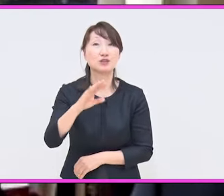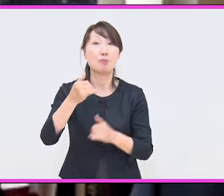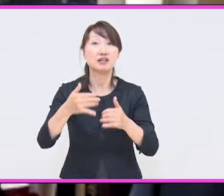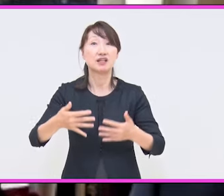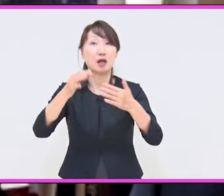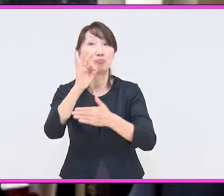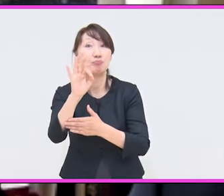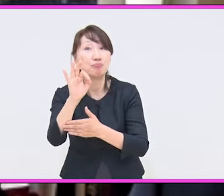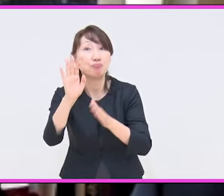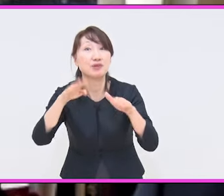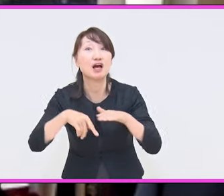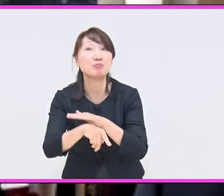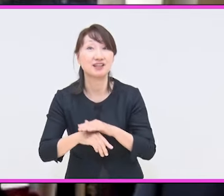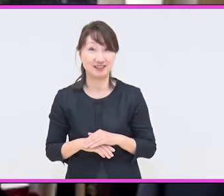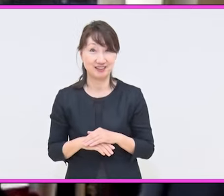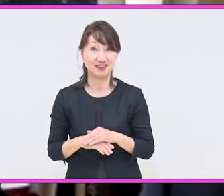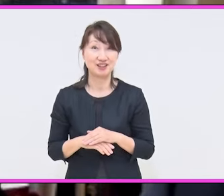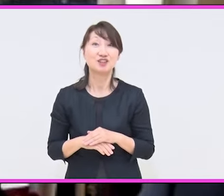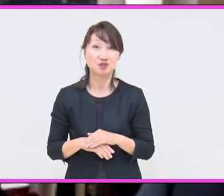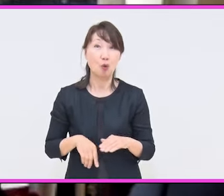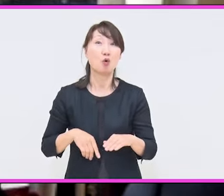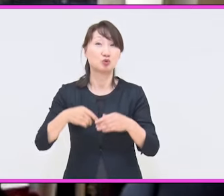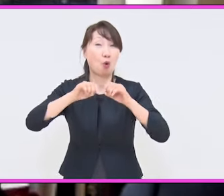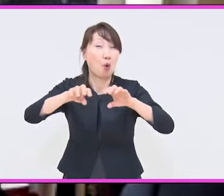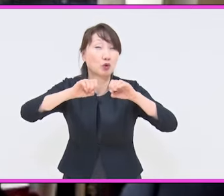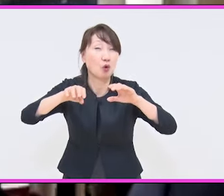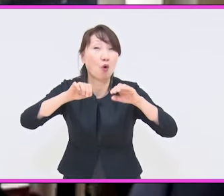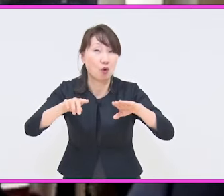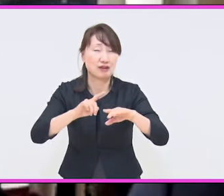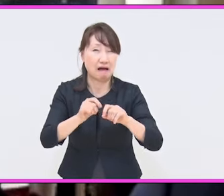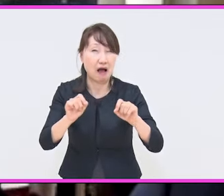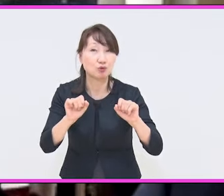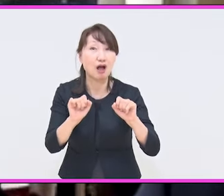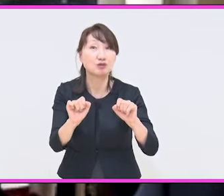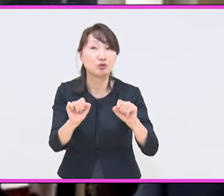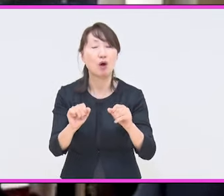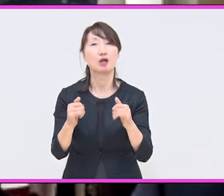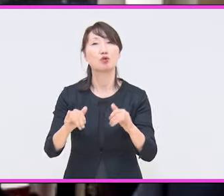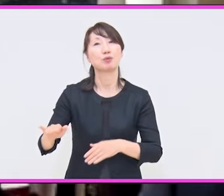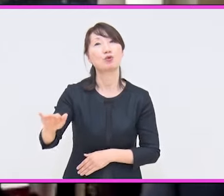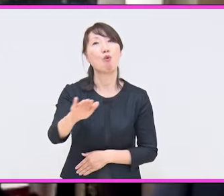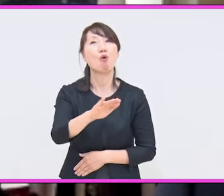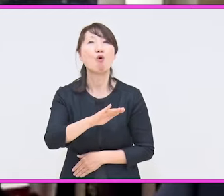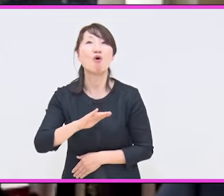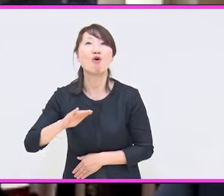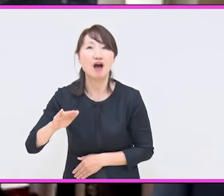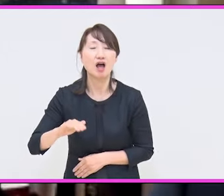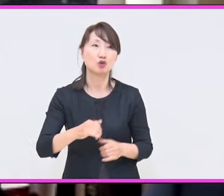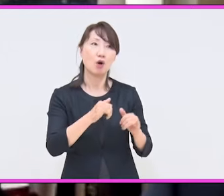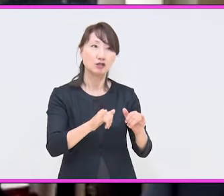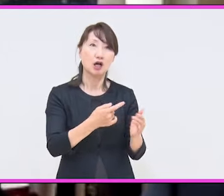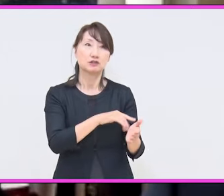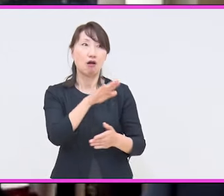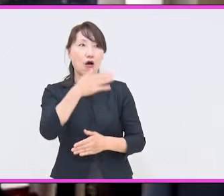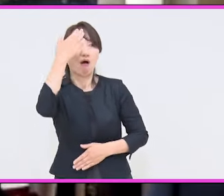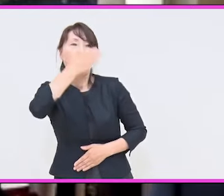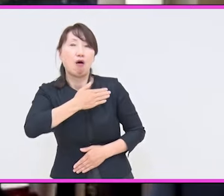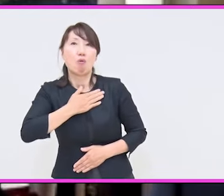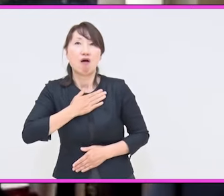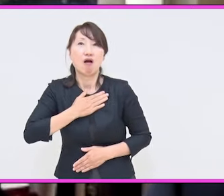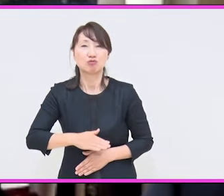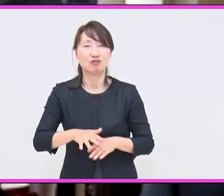it. So to get that coverage, that is the way to influence people, to show the capabilities of people with disabilities.